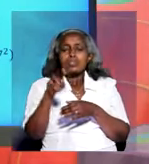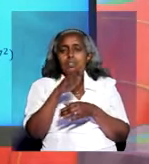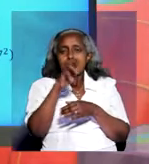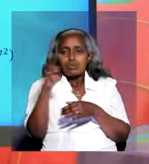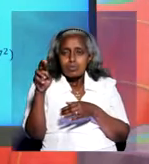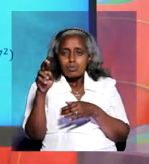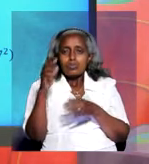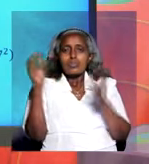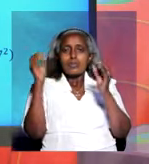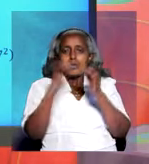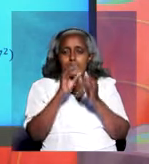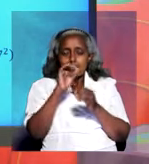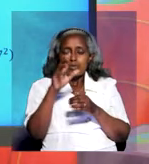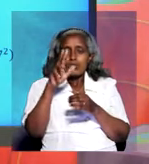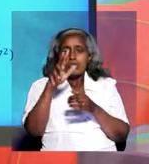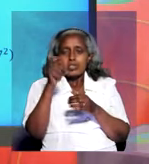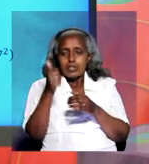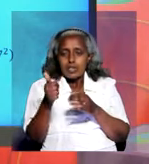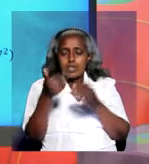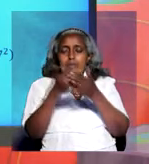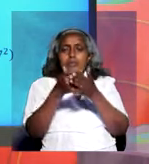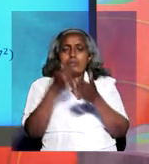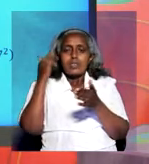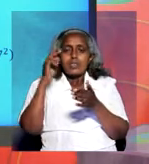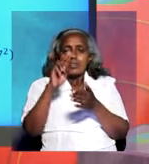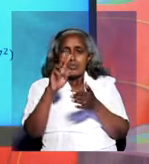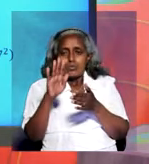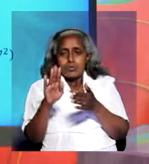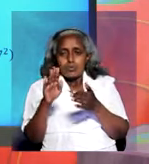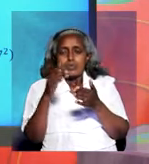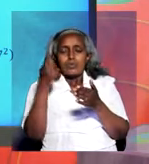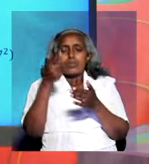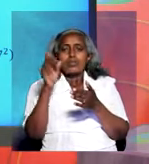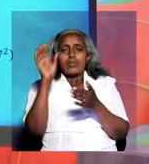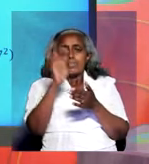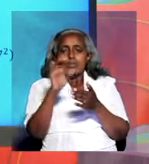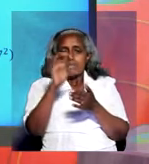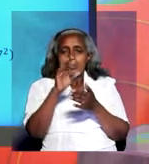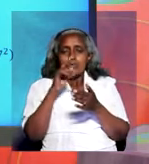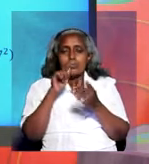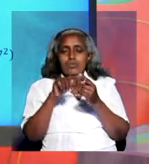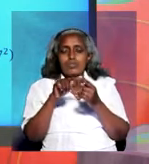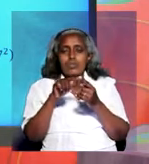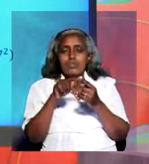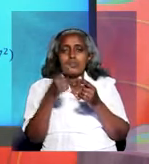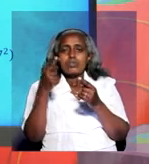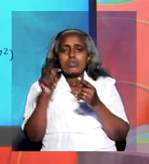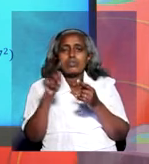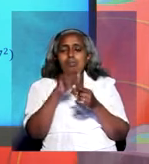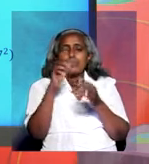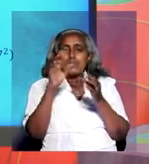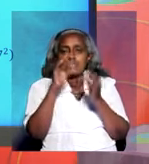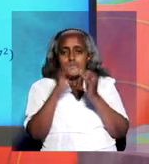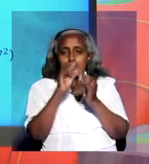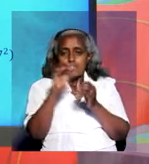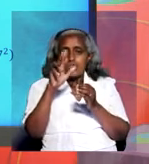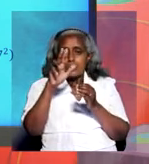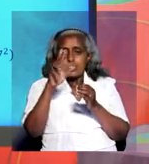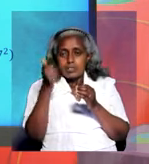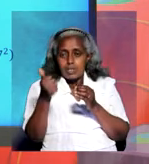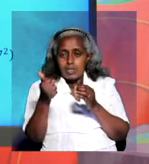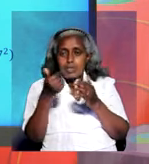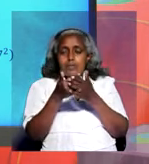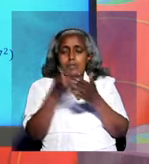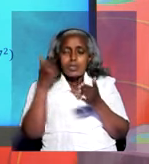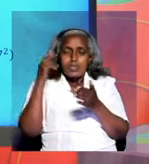of the magnitude of 3a minus 2b. So we are asked to find the magnitude of 3a minus 2b. So